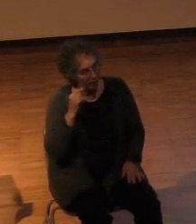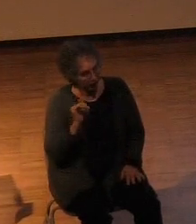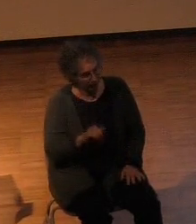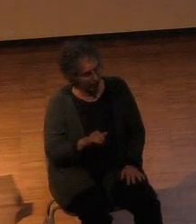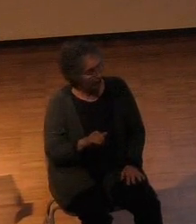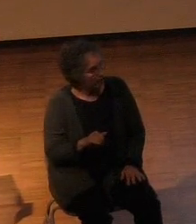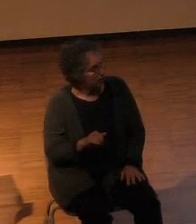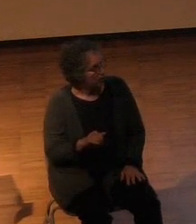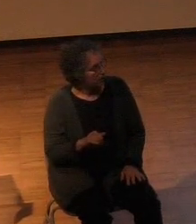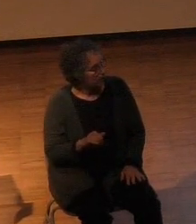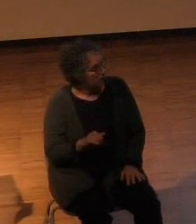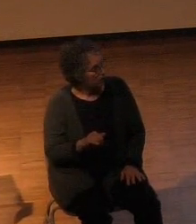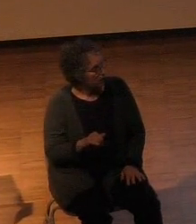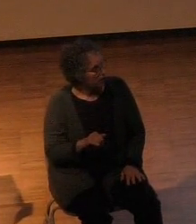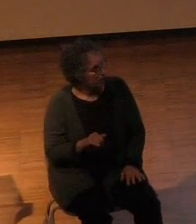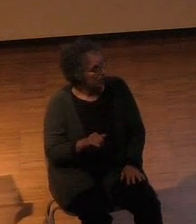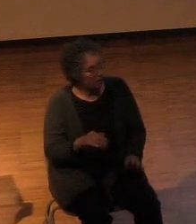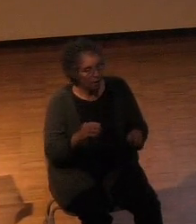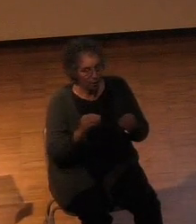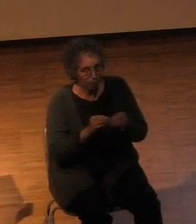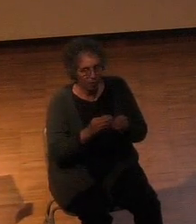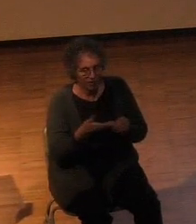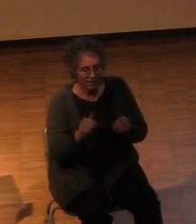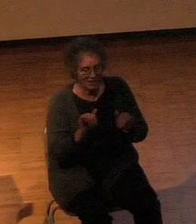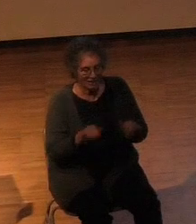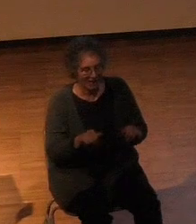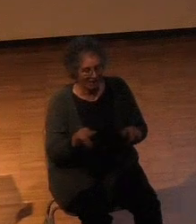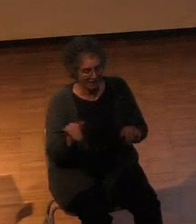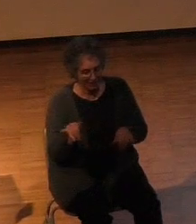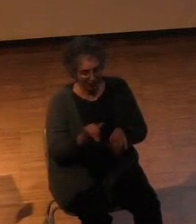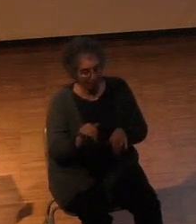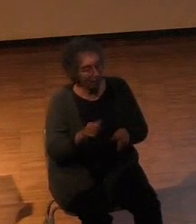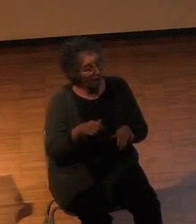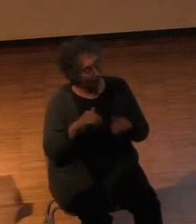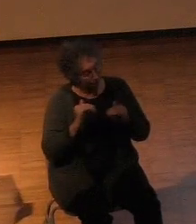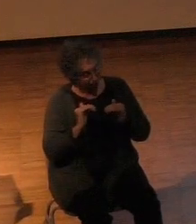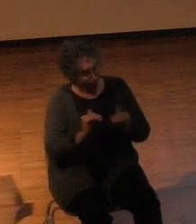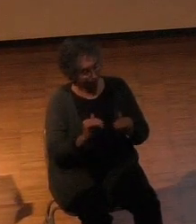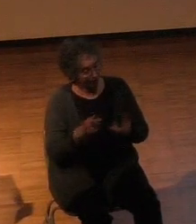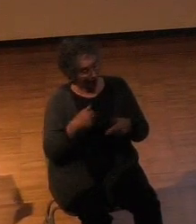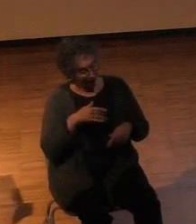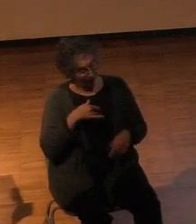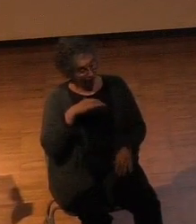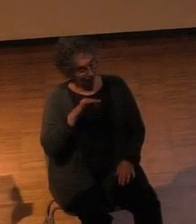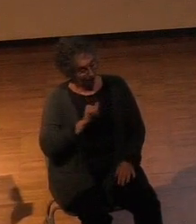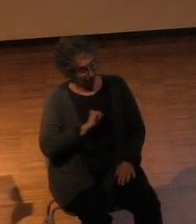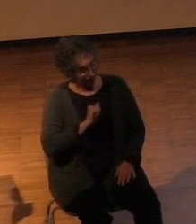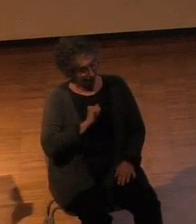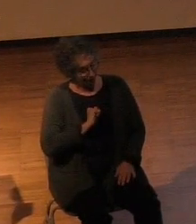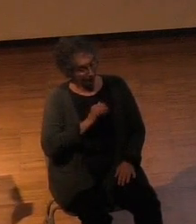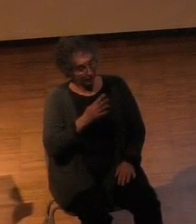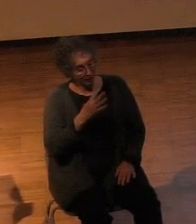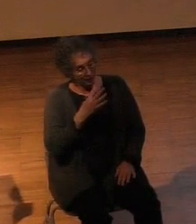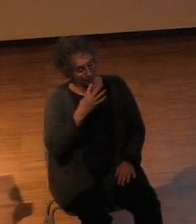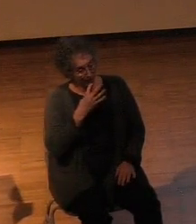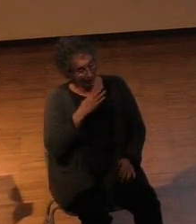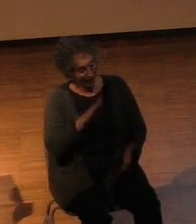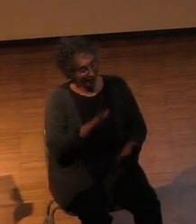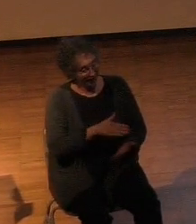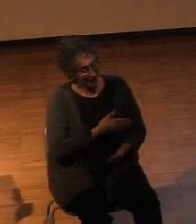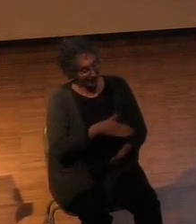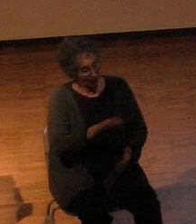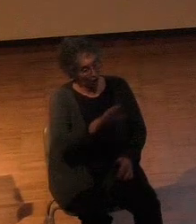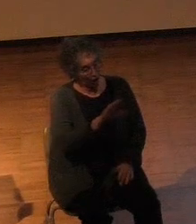things get, or maybe I should say the more things stay the same, I find myself speaking in song lyrics and in